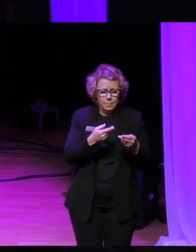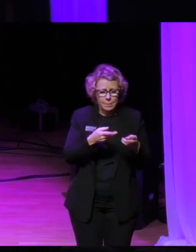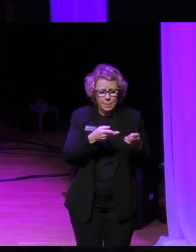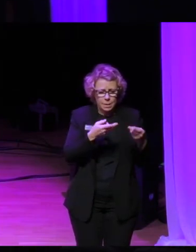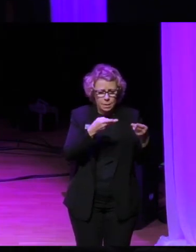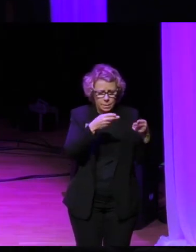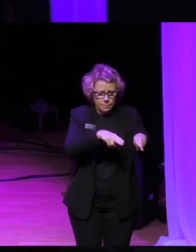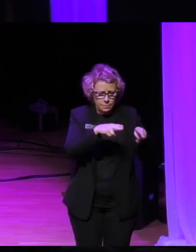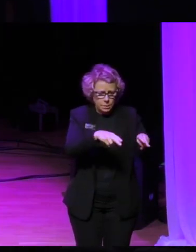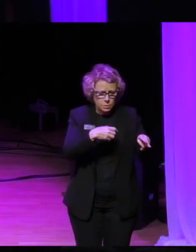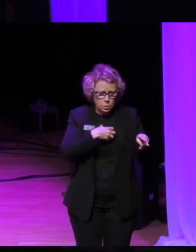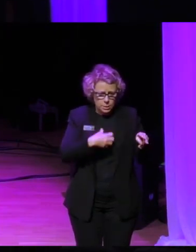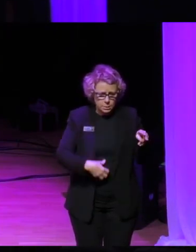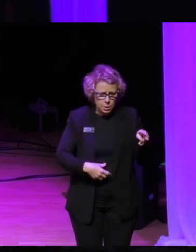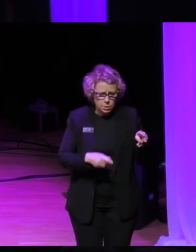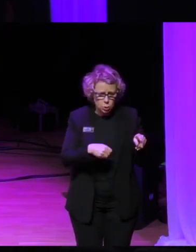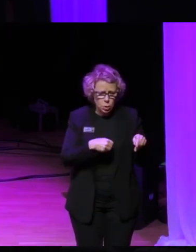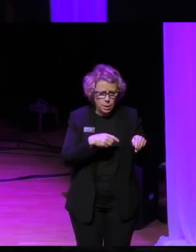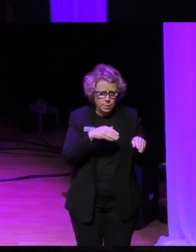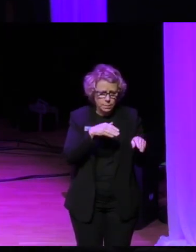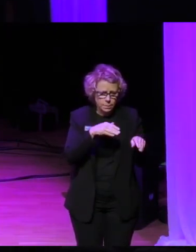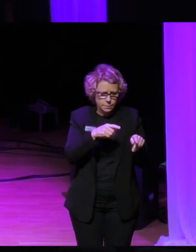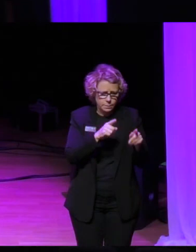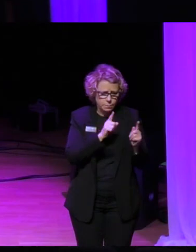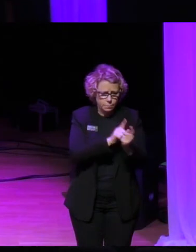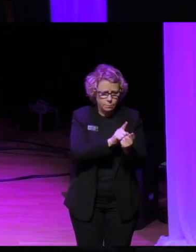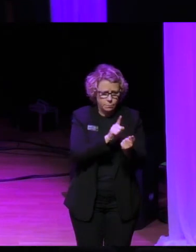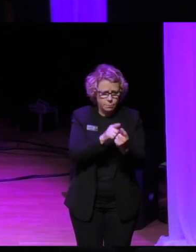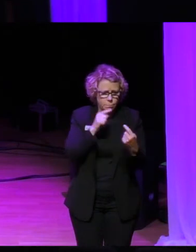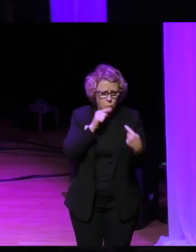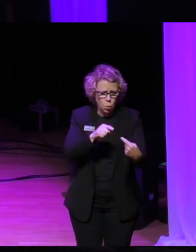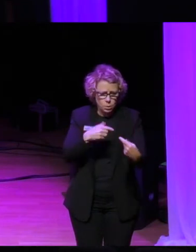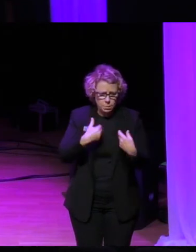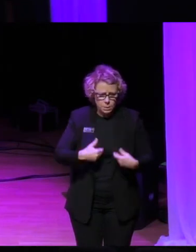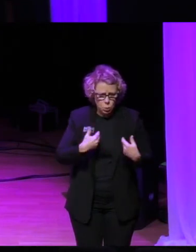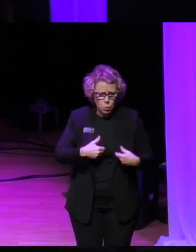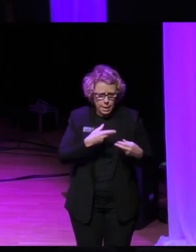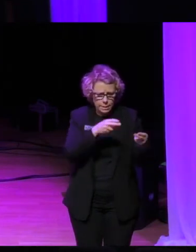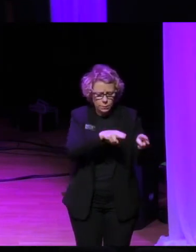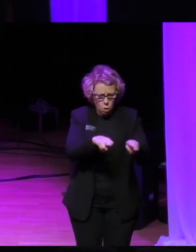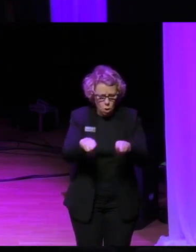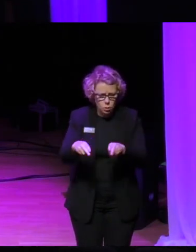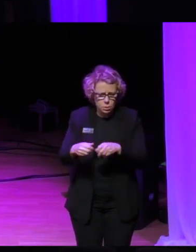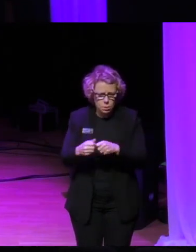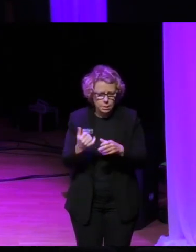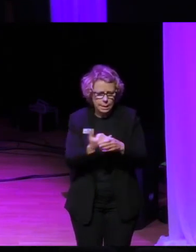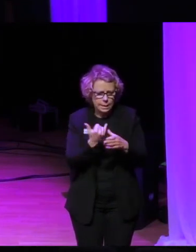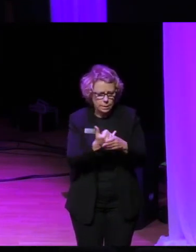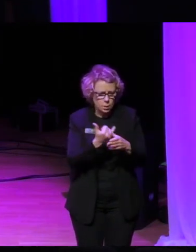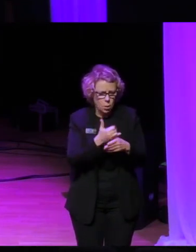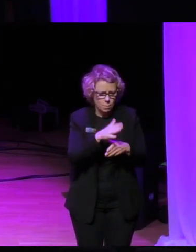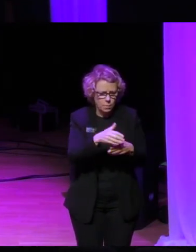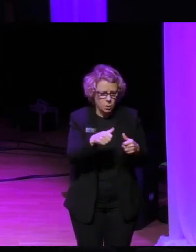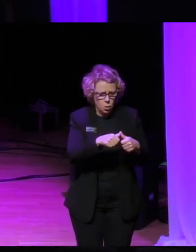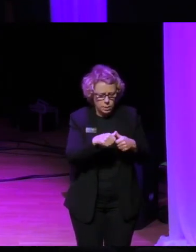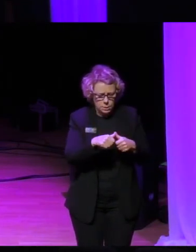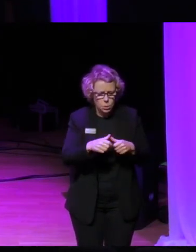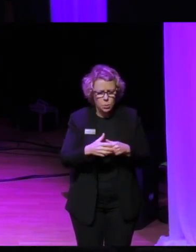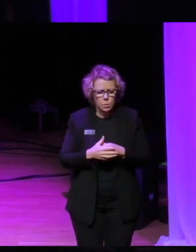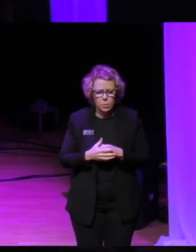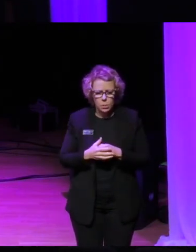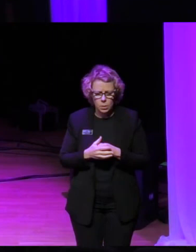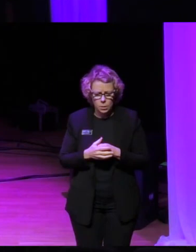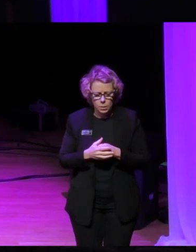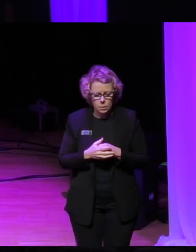the opponents of the Trump administration's politics, including their organization, or how has that been received